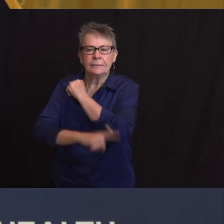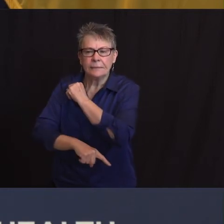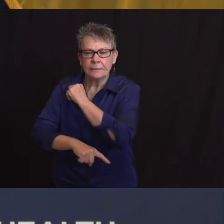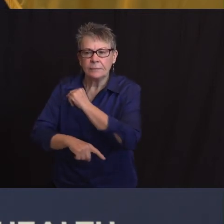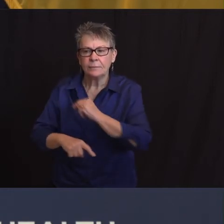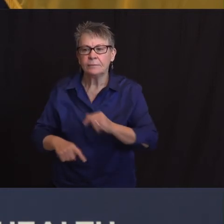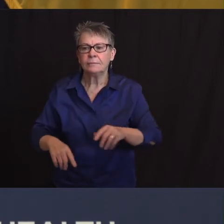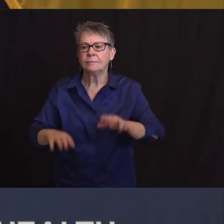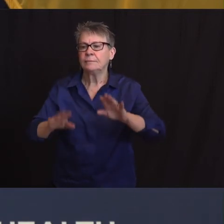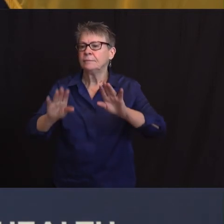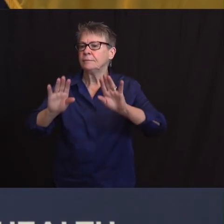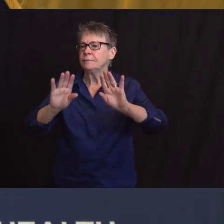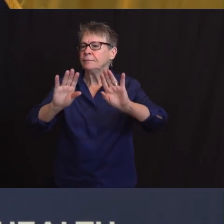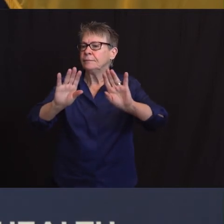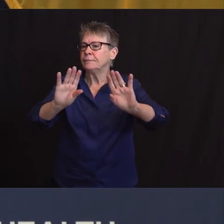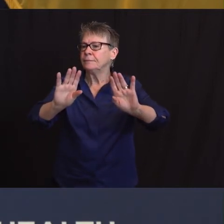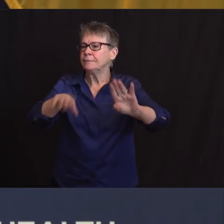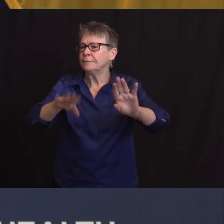My mom will be happy to hear that.